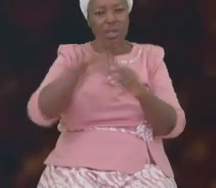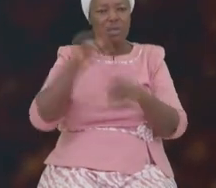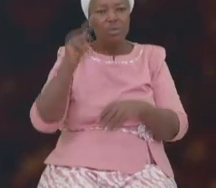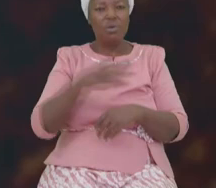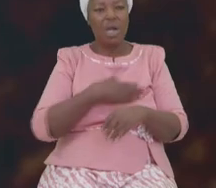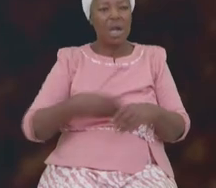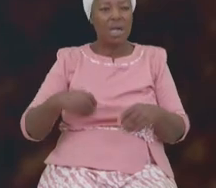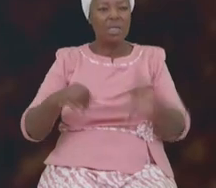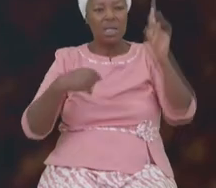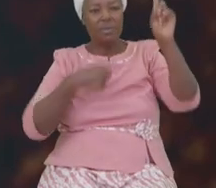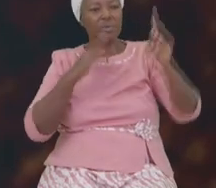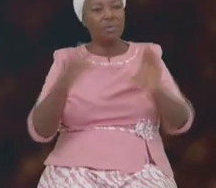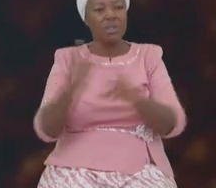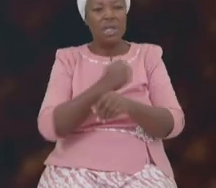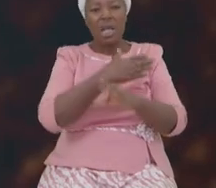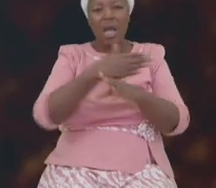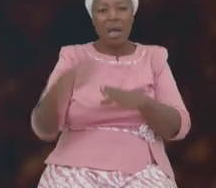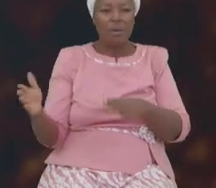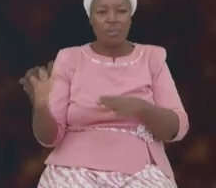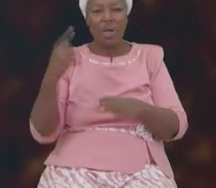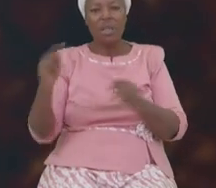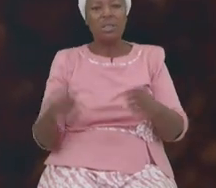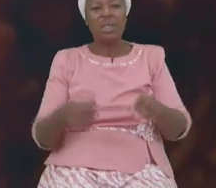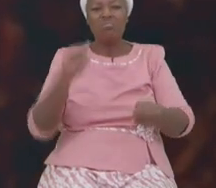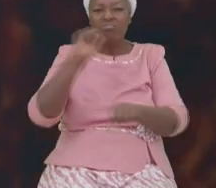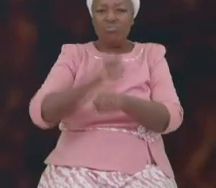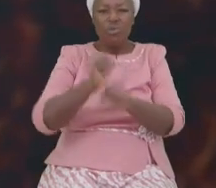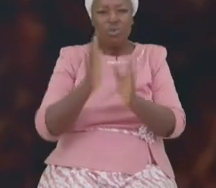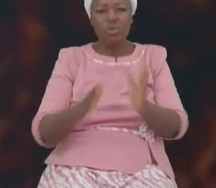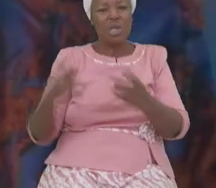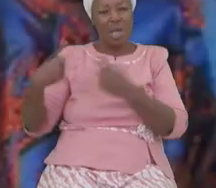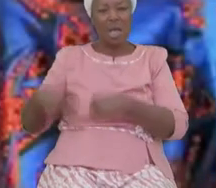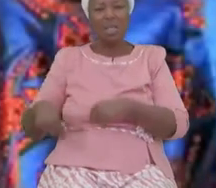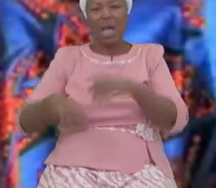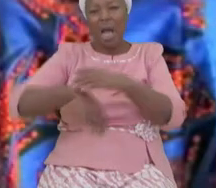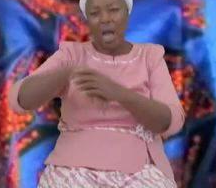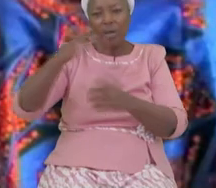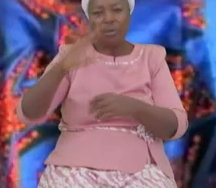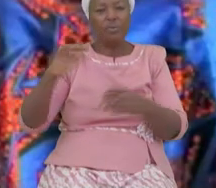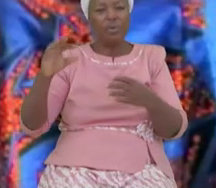will take away the stony heart out of your